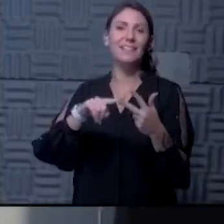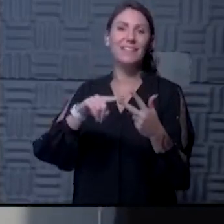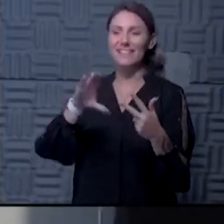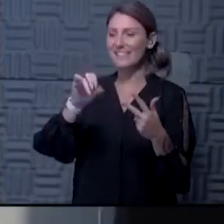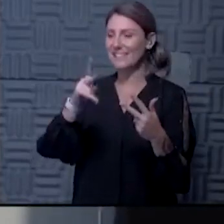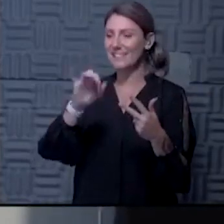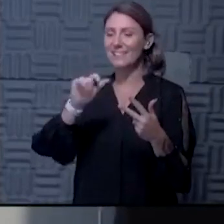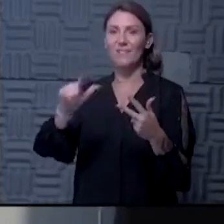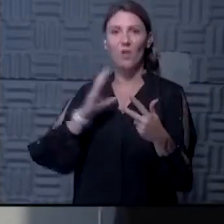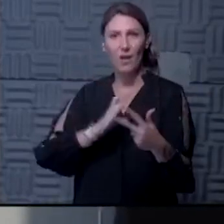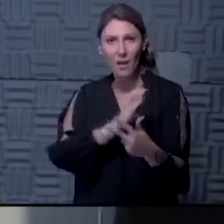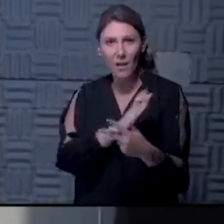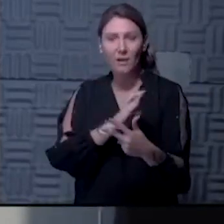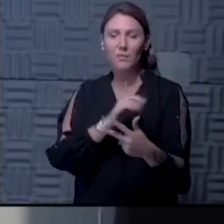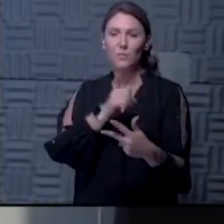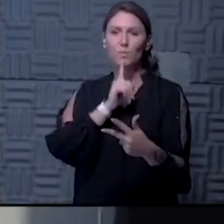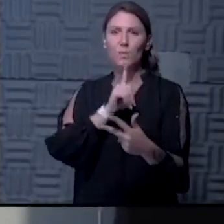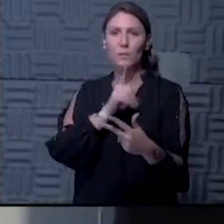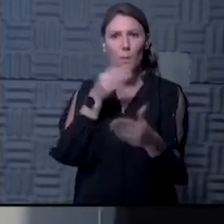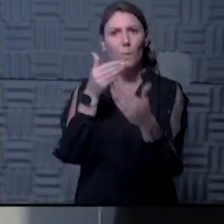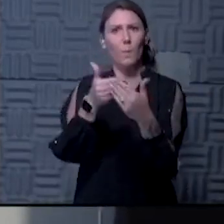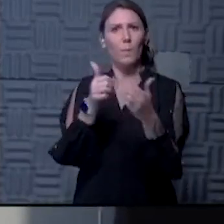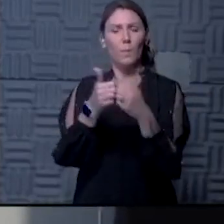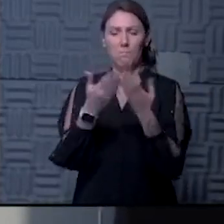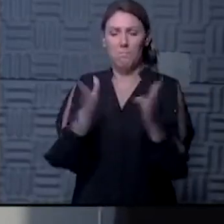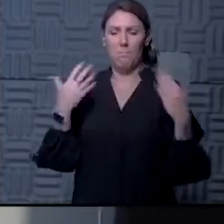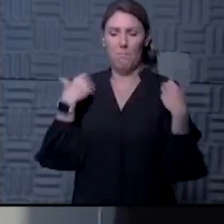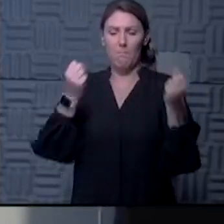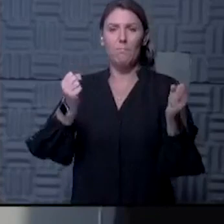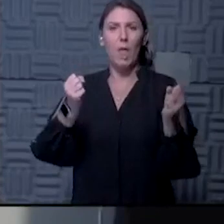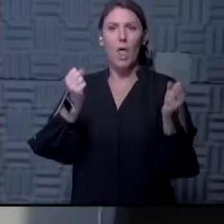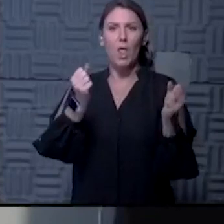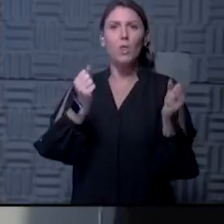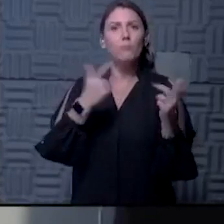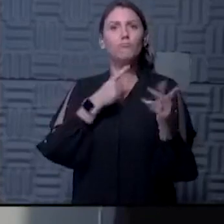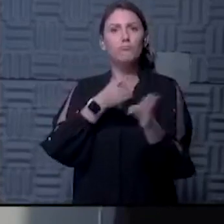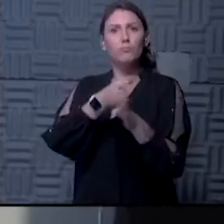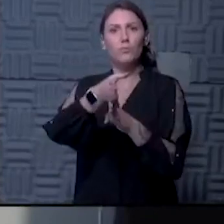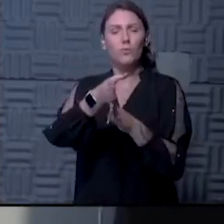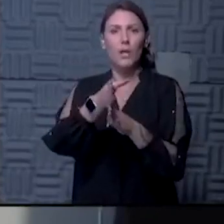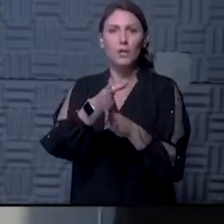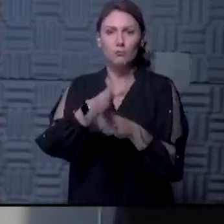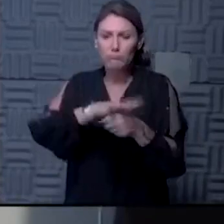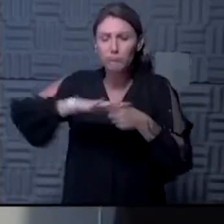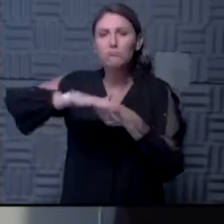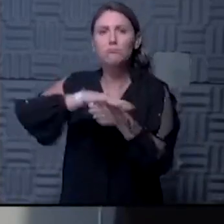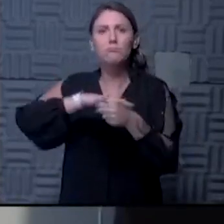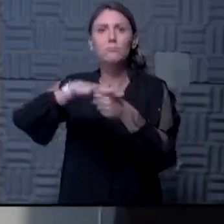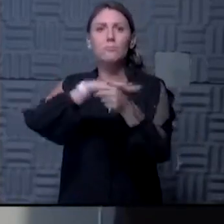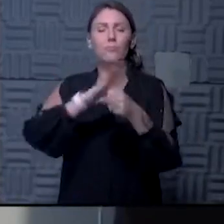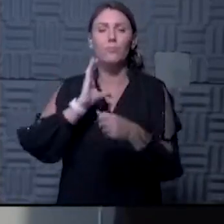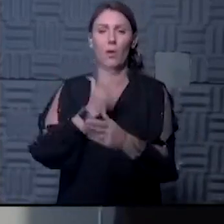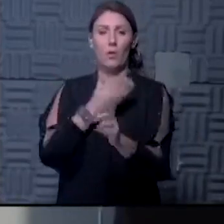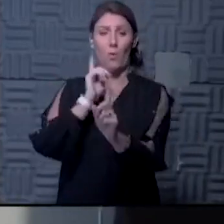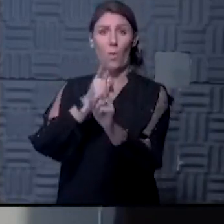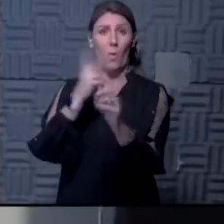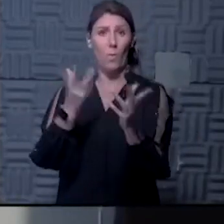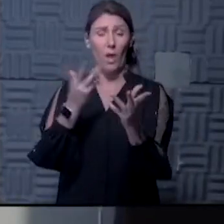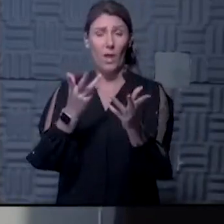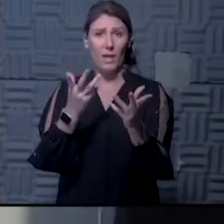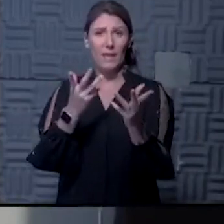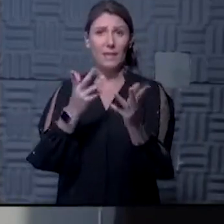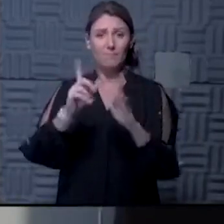really closely with public health professionals from around the region. And our goal really is to help